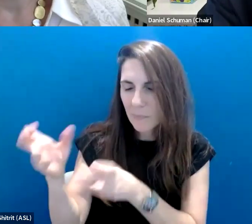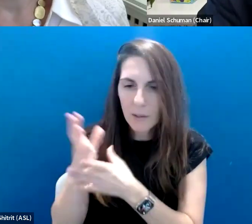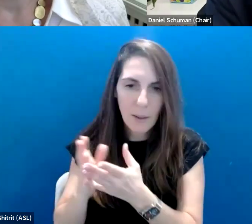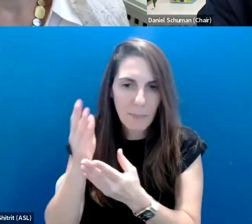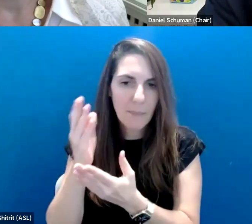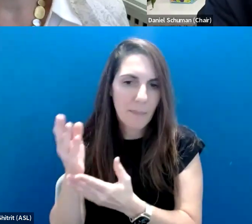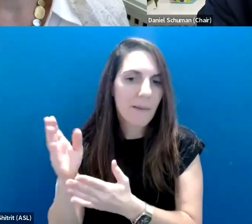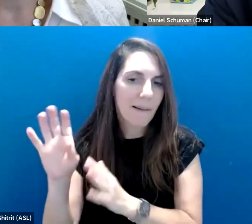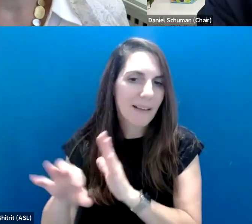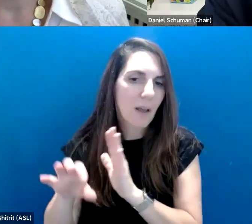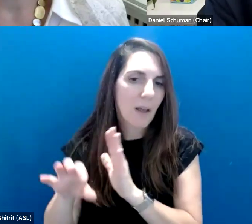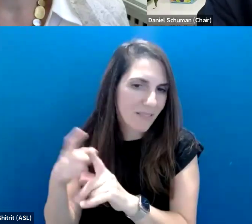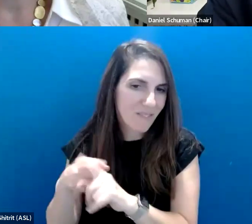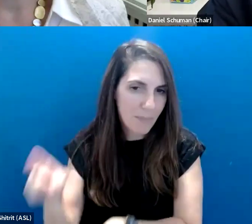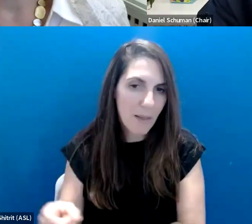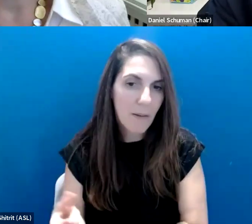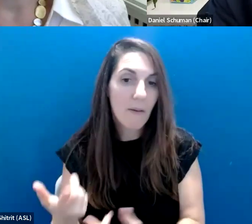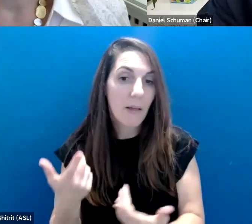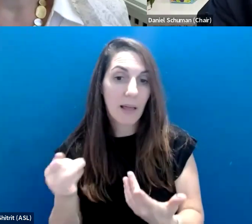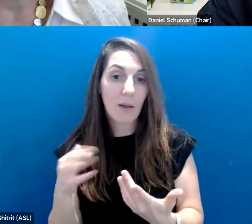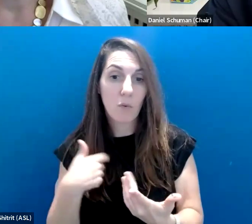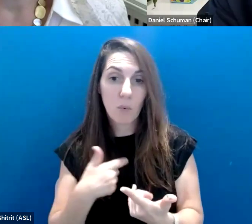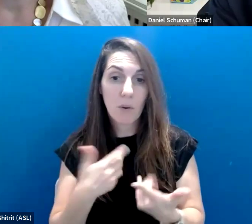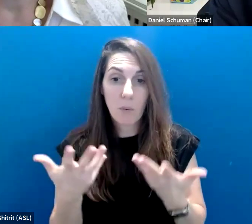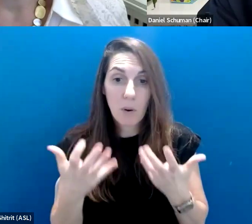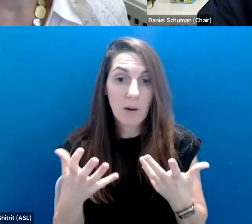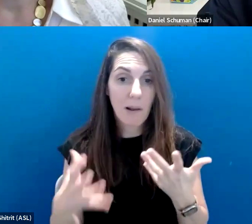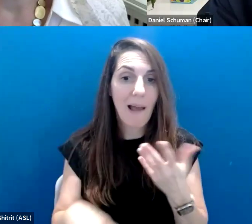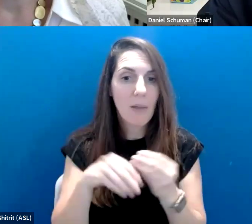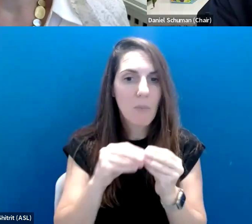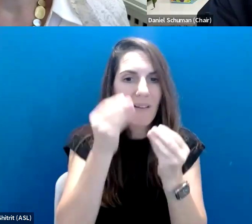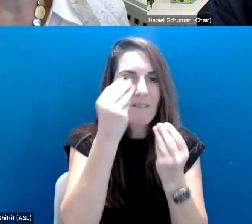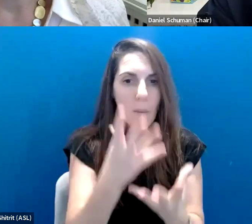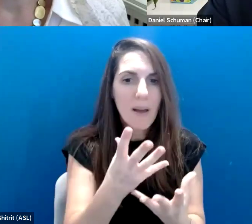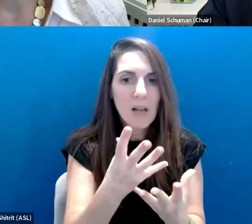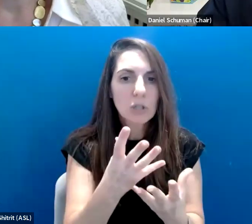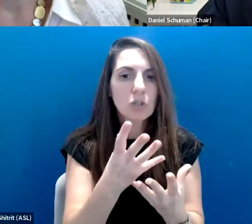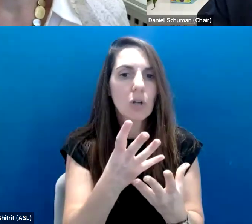imprimatur on their ideas is something that we can totally do. But that is